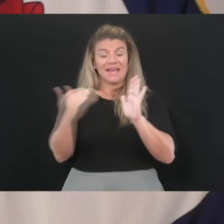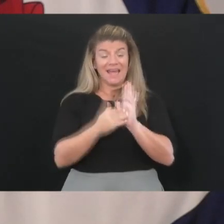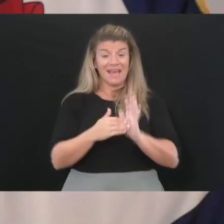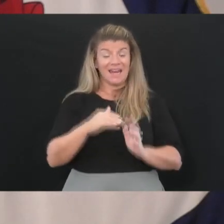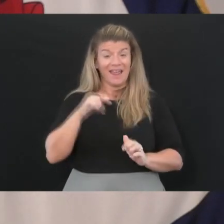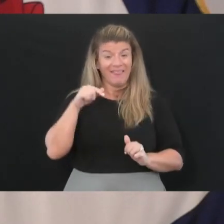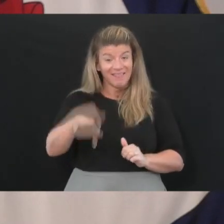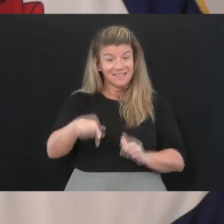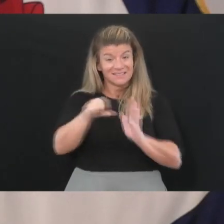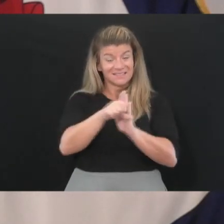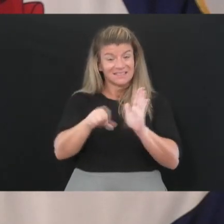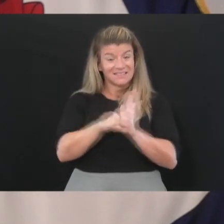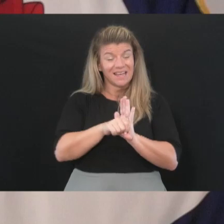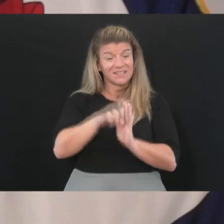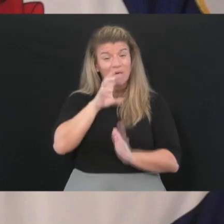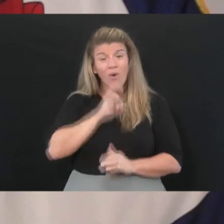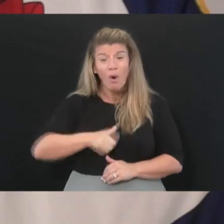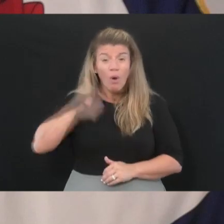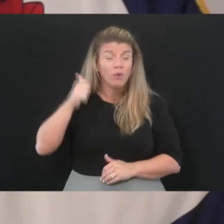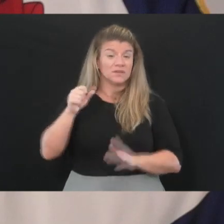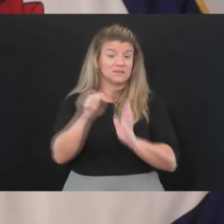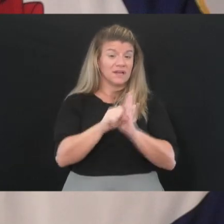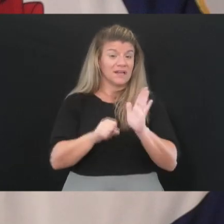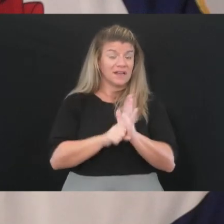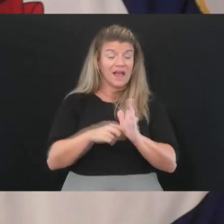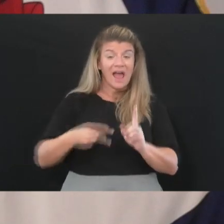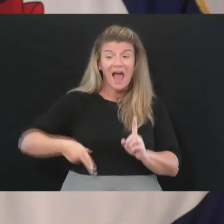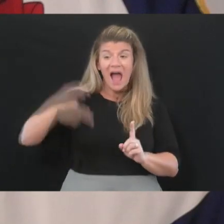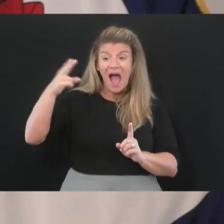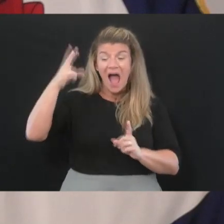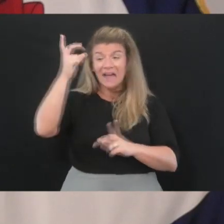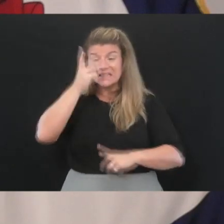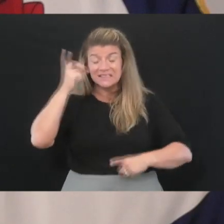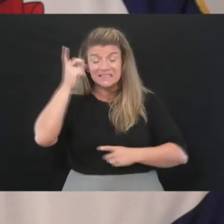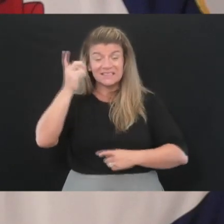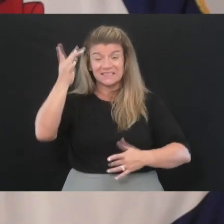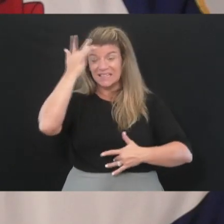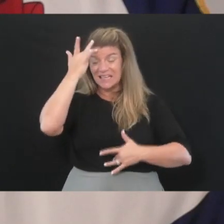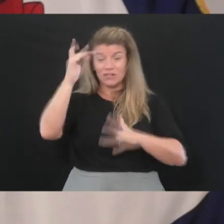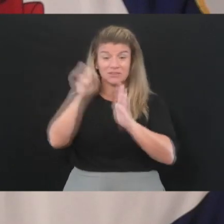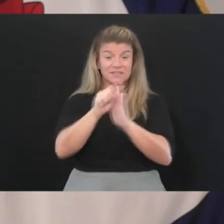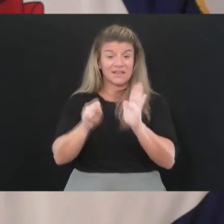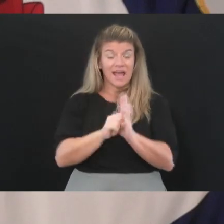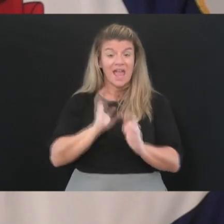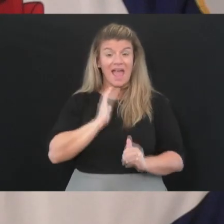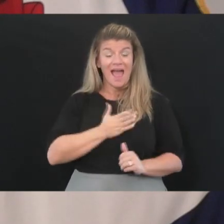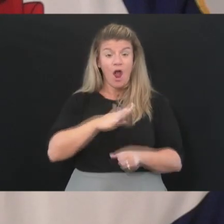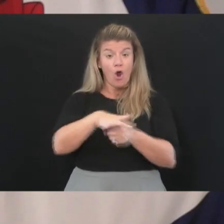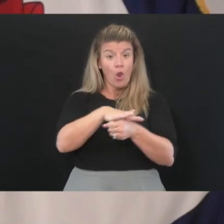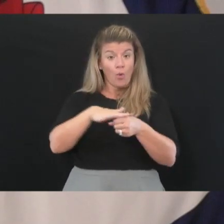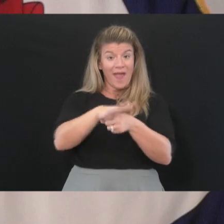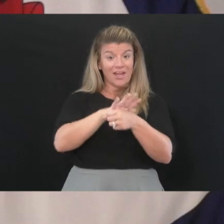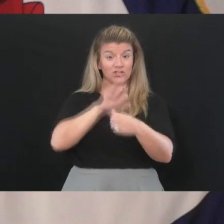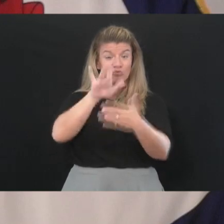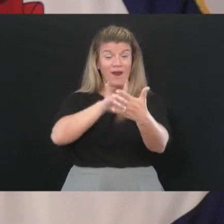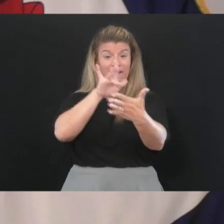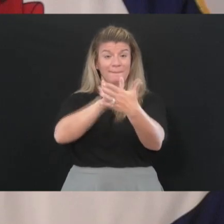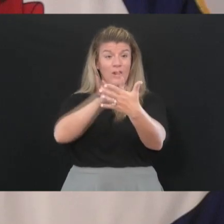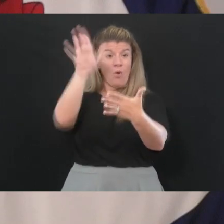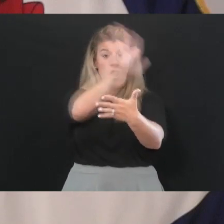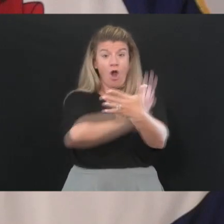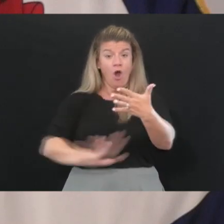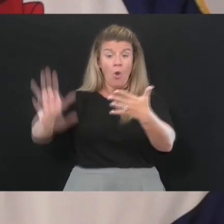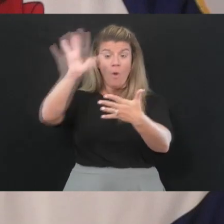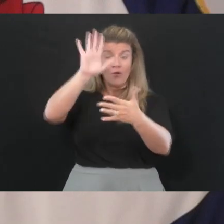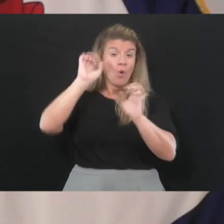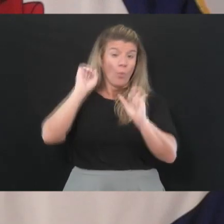state. West Virginia is the most chronically ill state. We are absolutely positioned in a spot that could absolutely have an outbreak like you can't